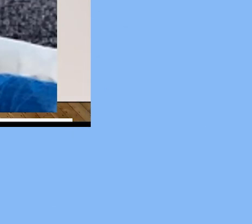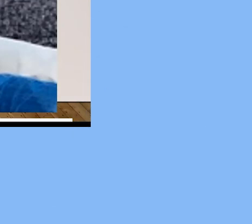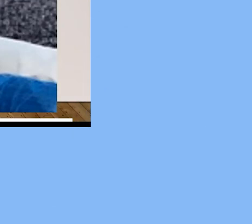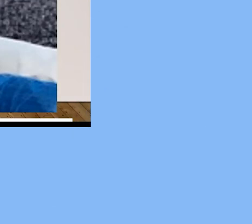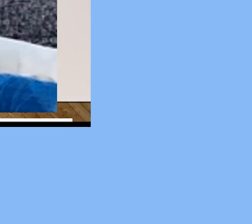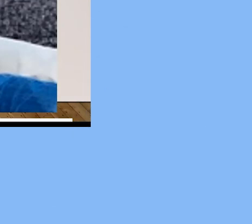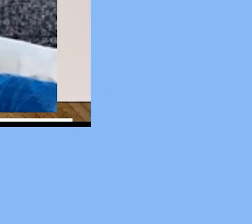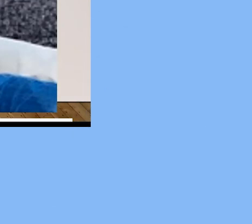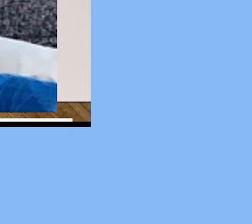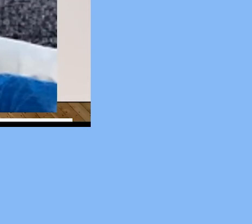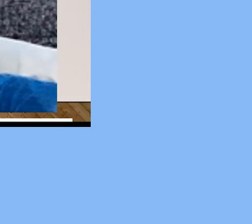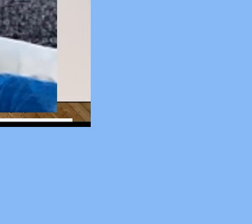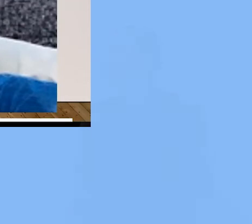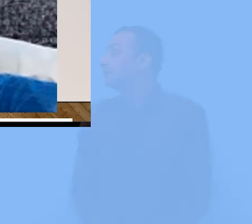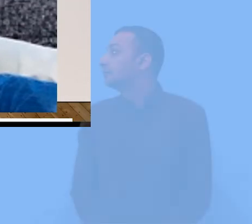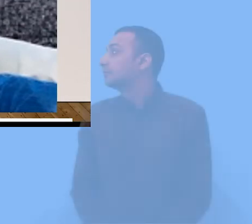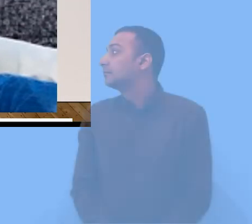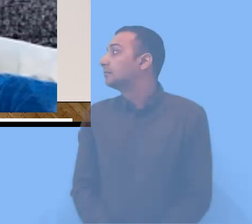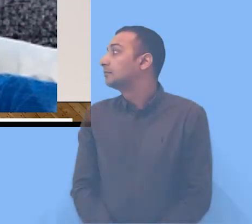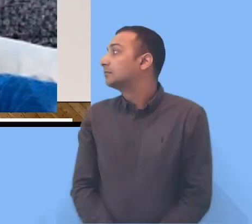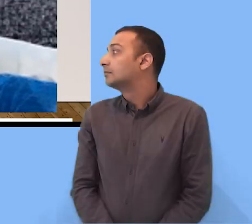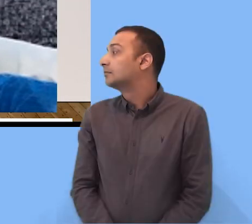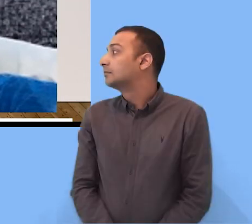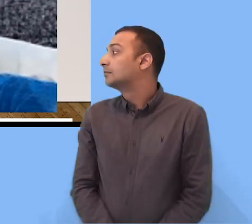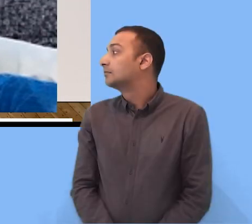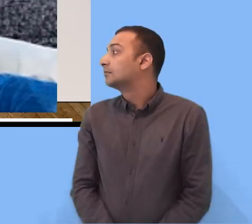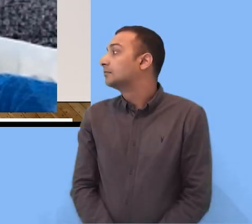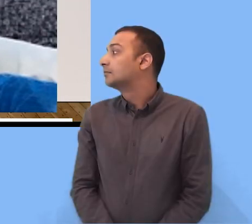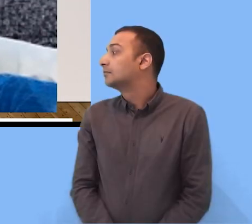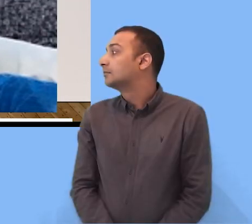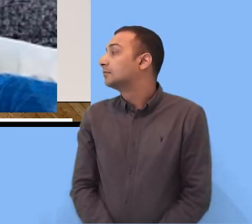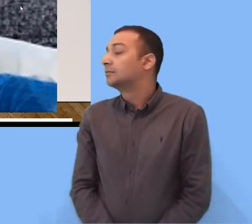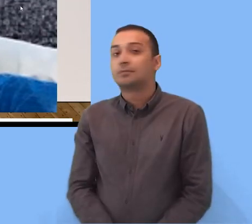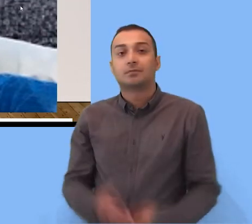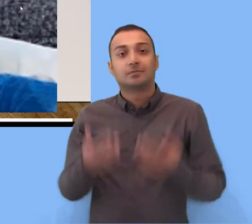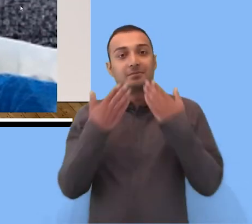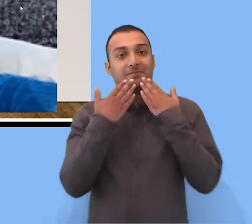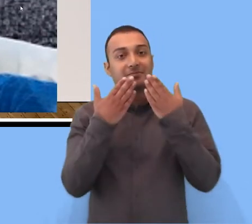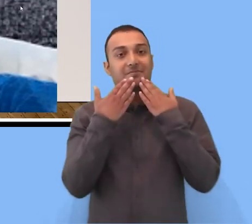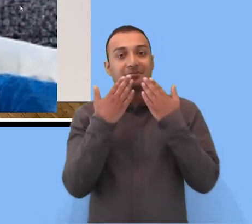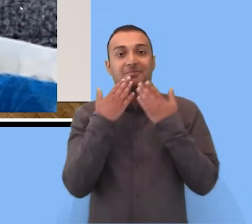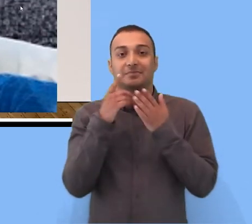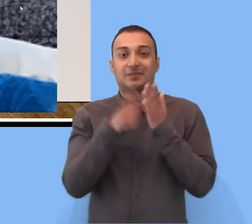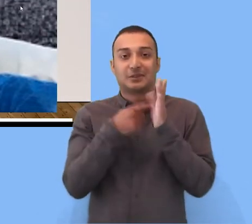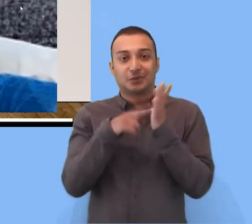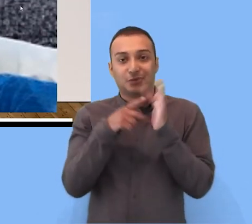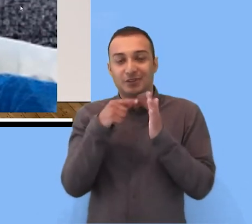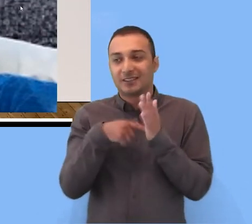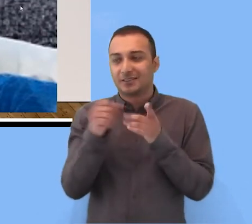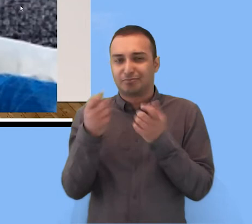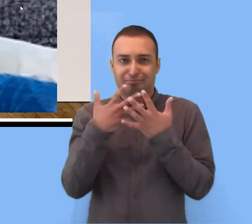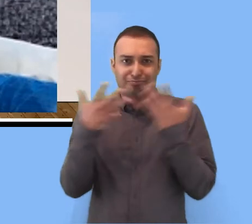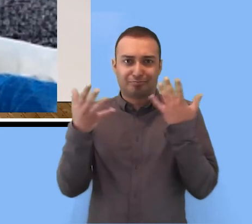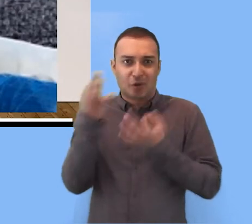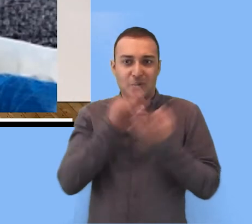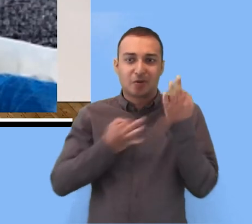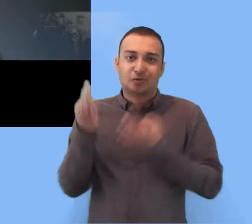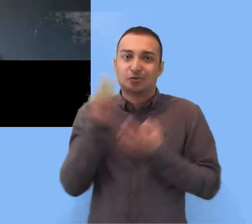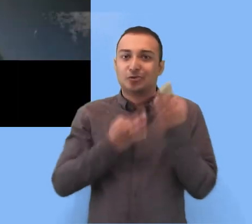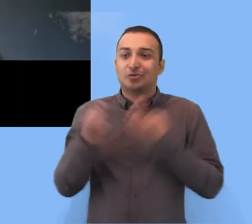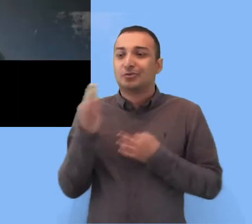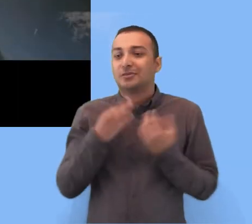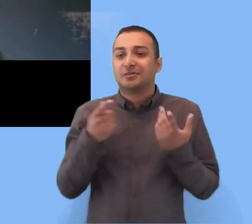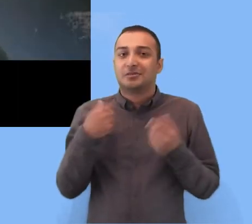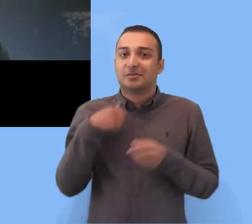And floods of questions coming in, as always when we speak. I've been on a few calls with Janet, and she normally stirs